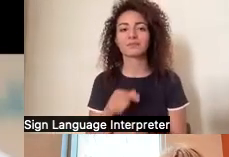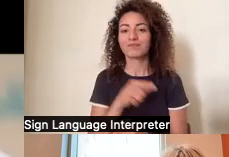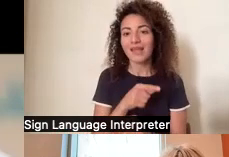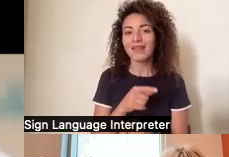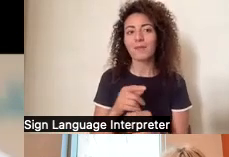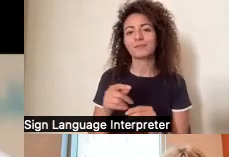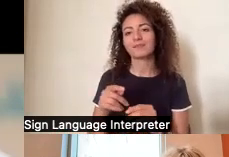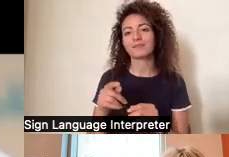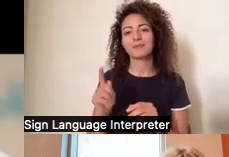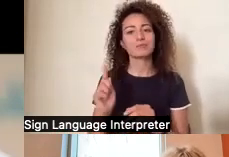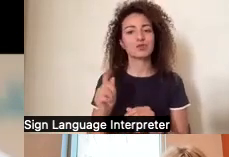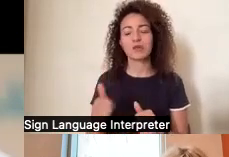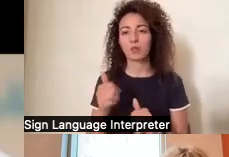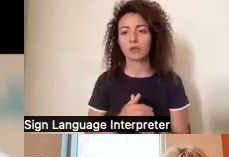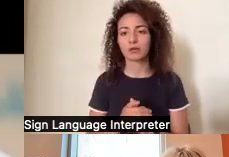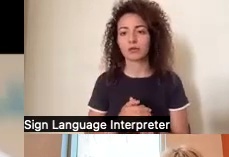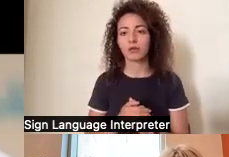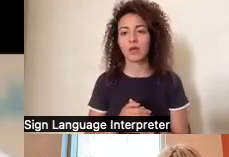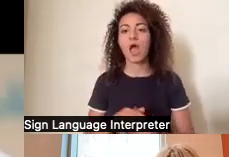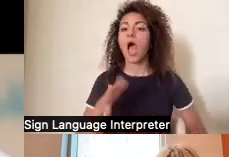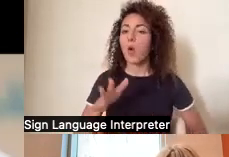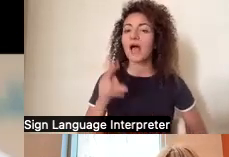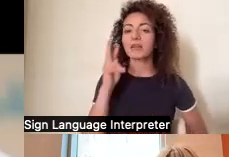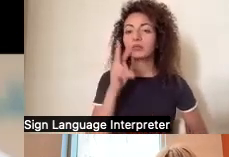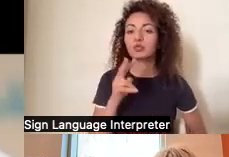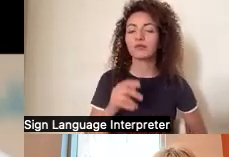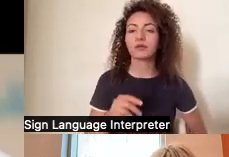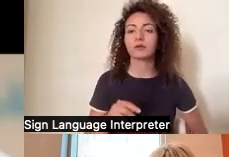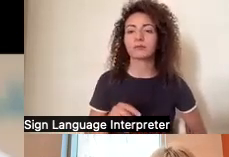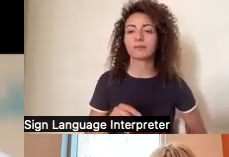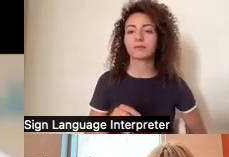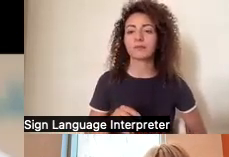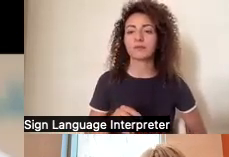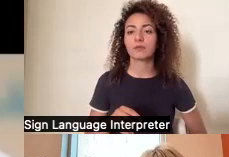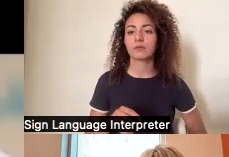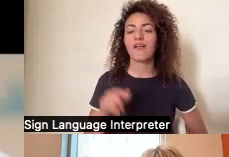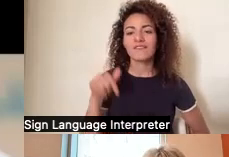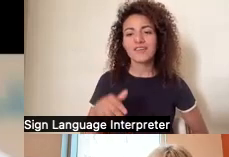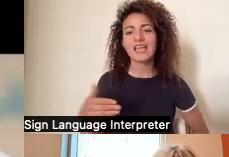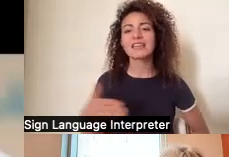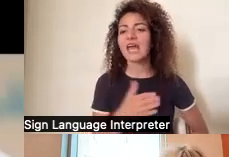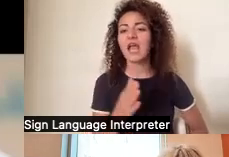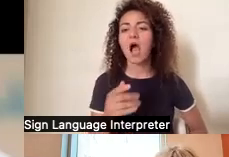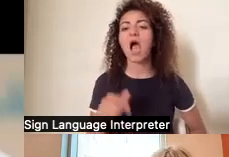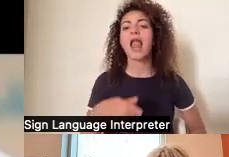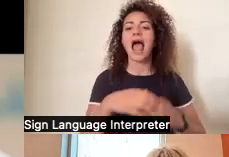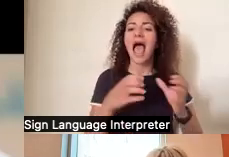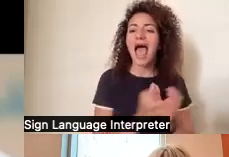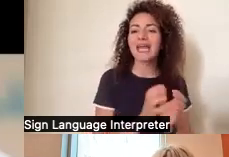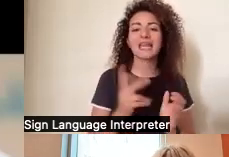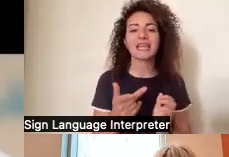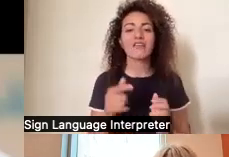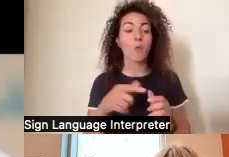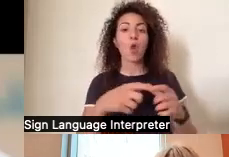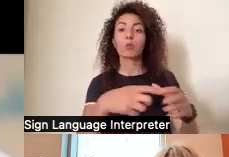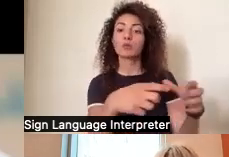the way in which policies are not always implemented. So, for example, cultural practices and family practices within different societies